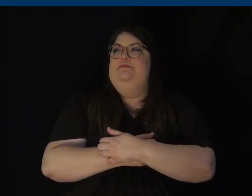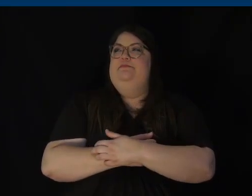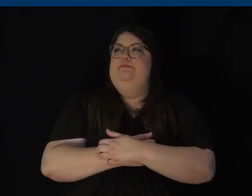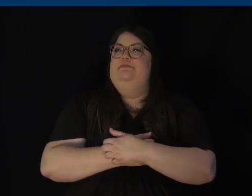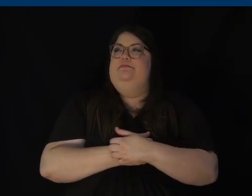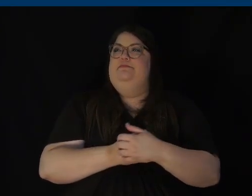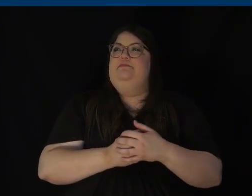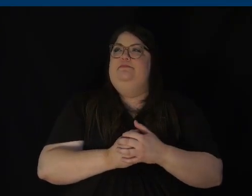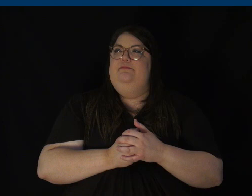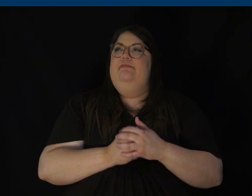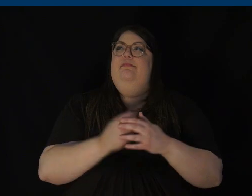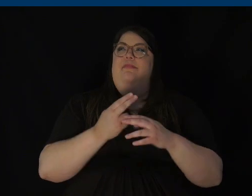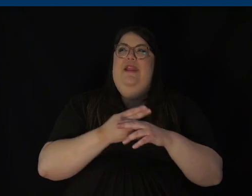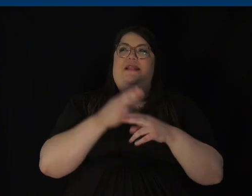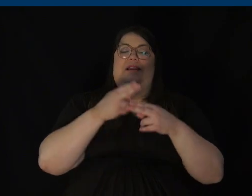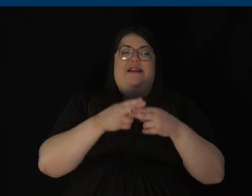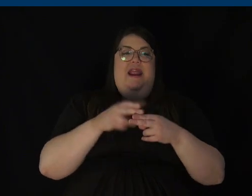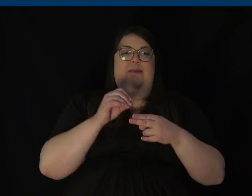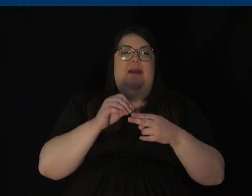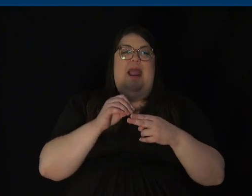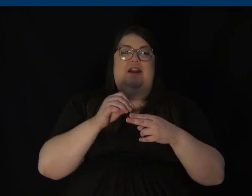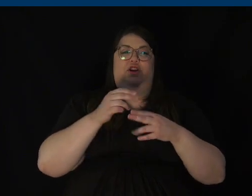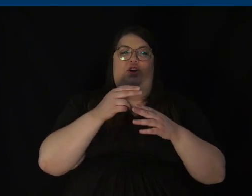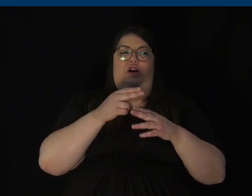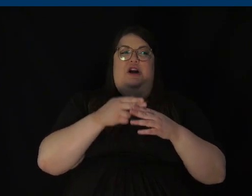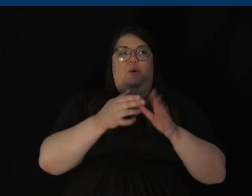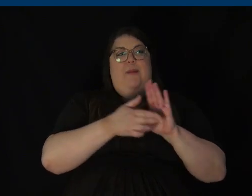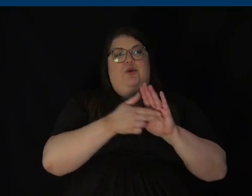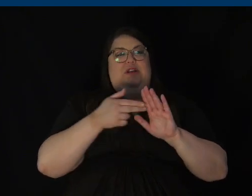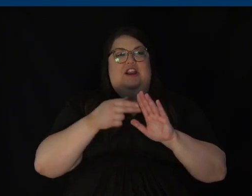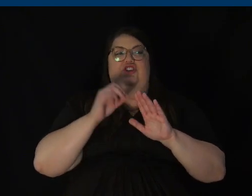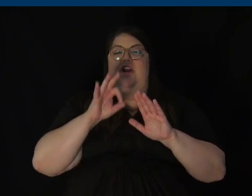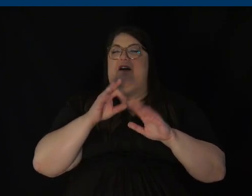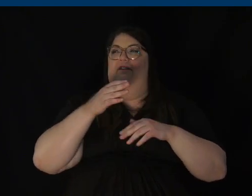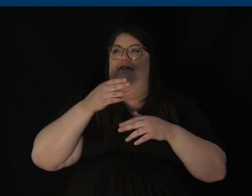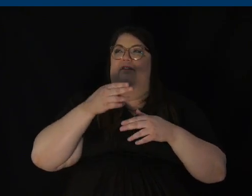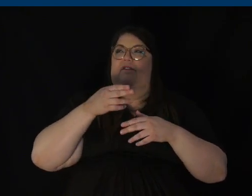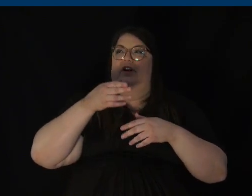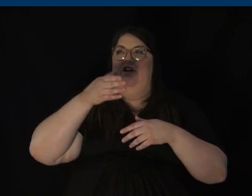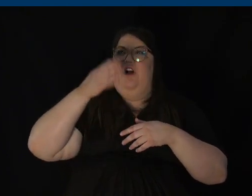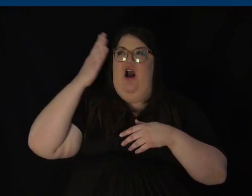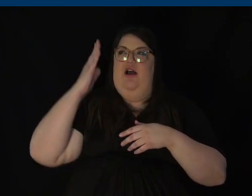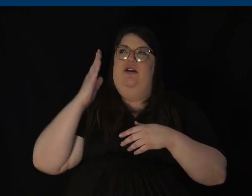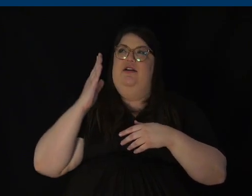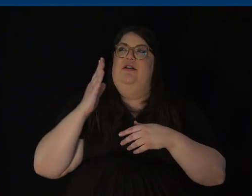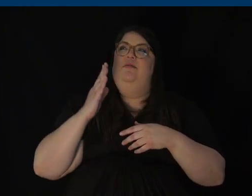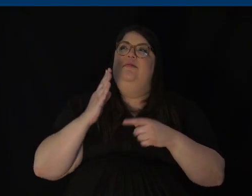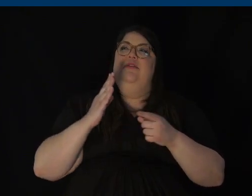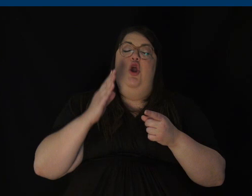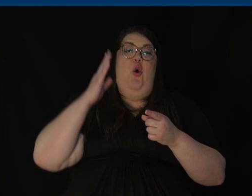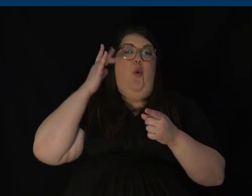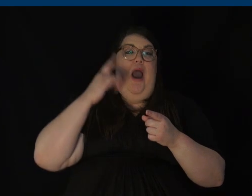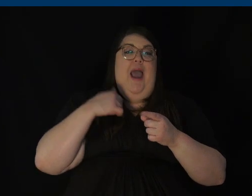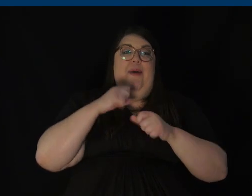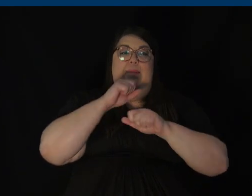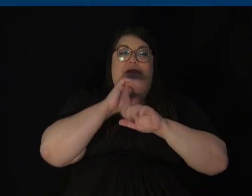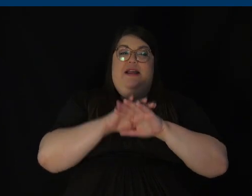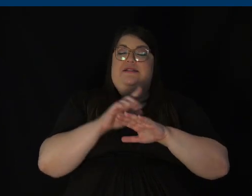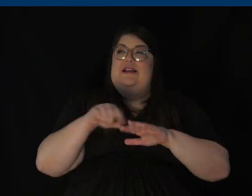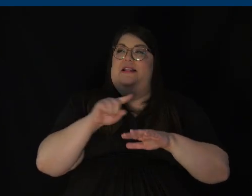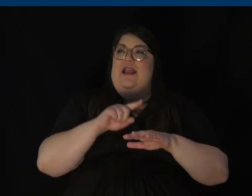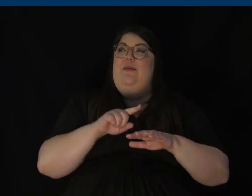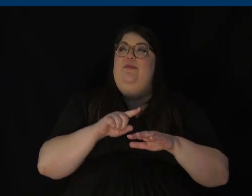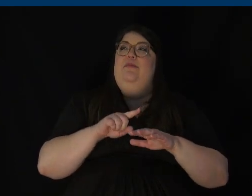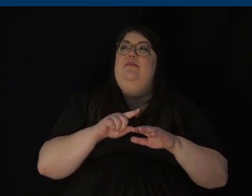the name and reputation of God. Verse 27, why am I blessing them? So they will put